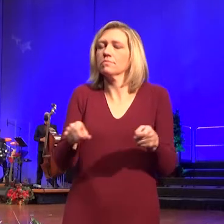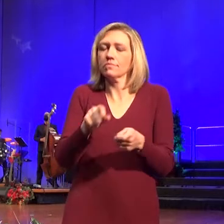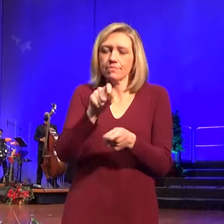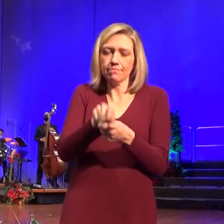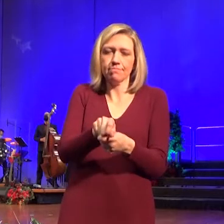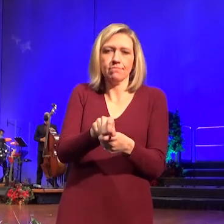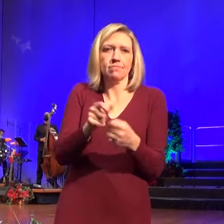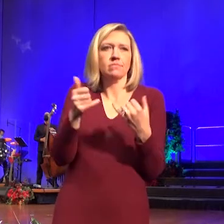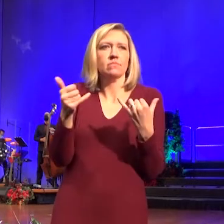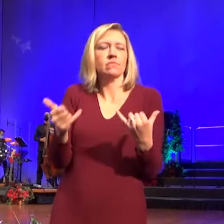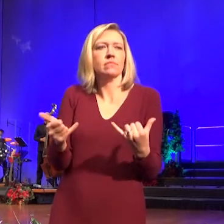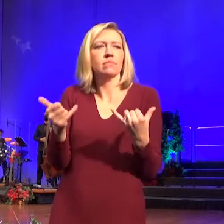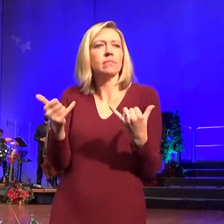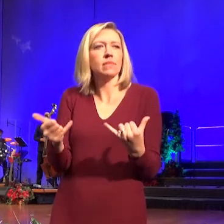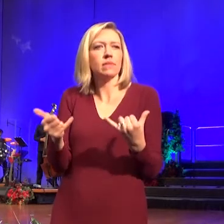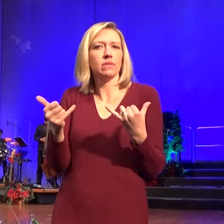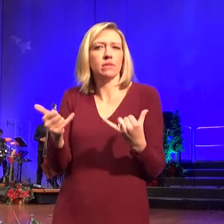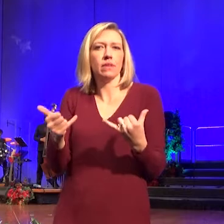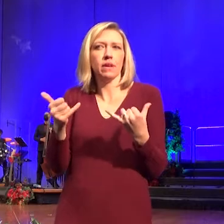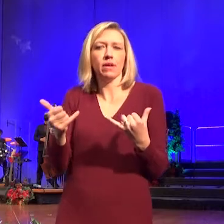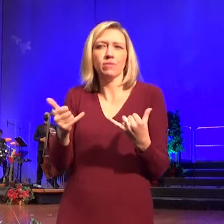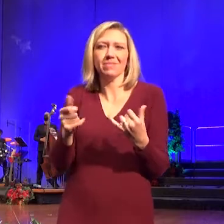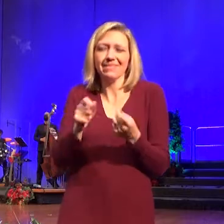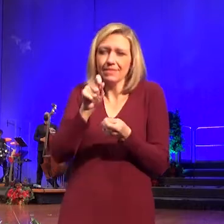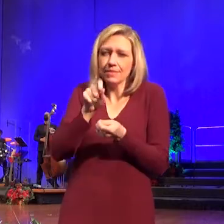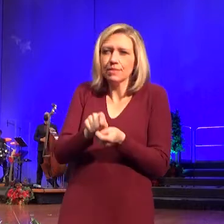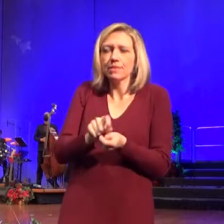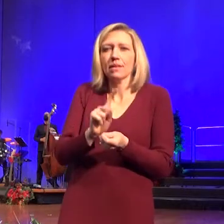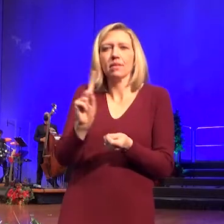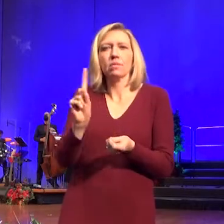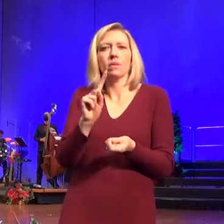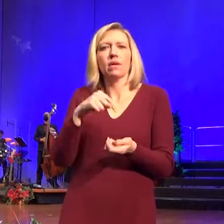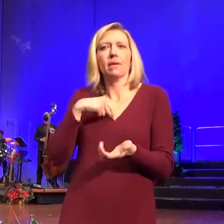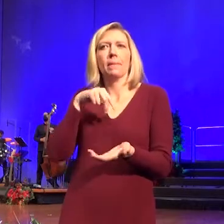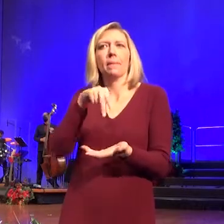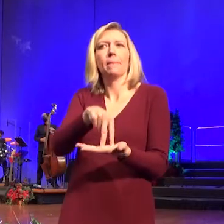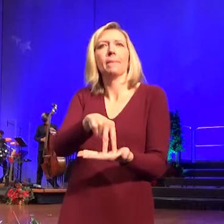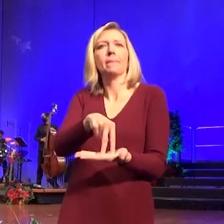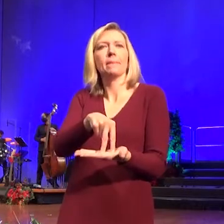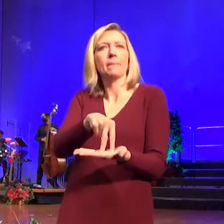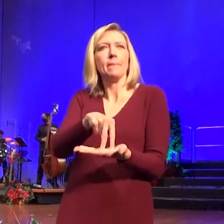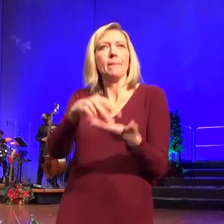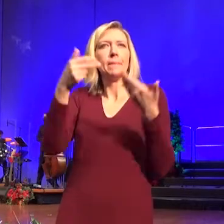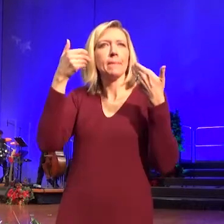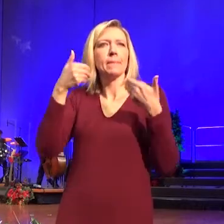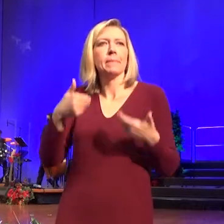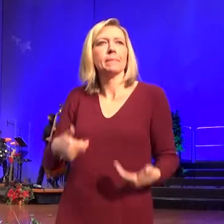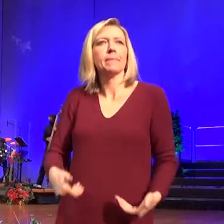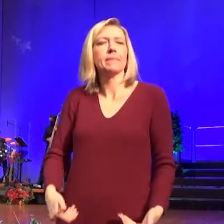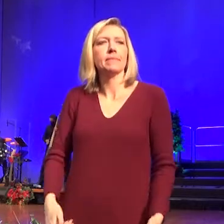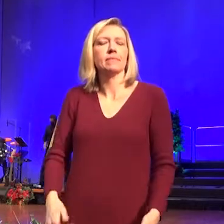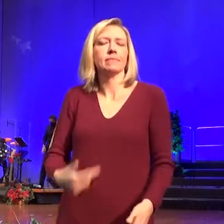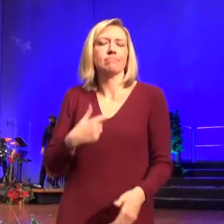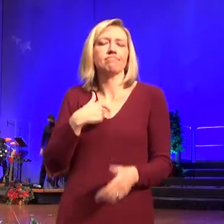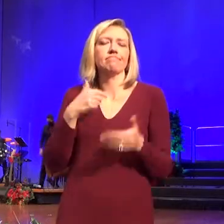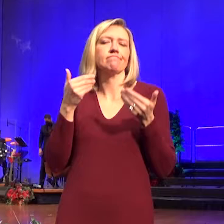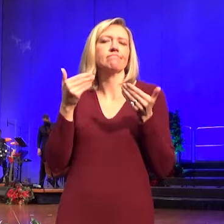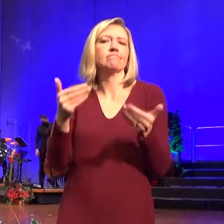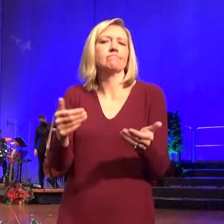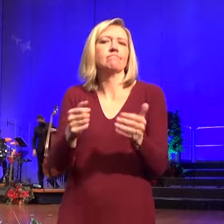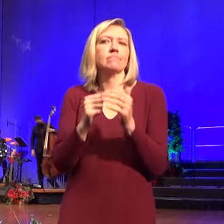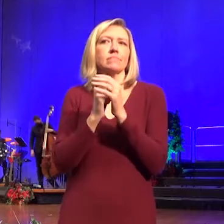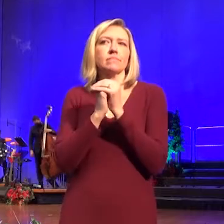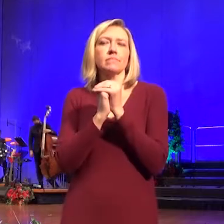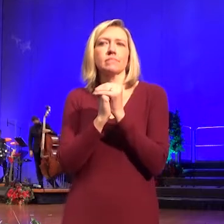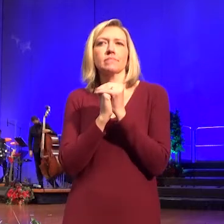here, right now, right where I am,